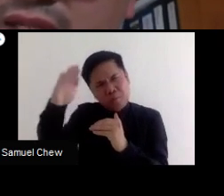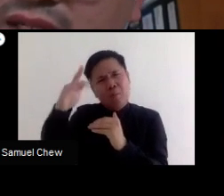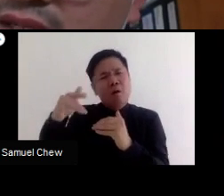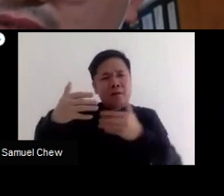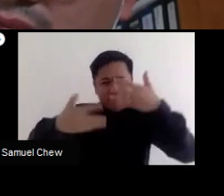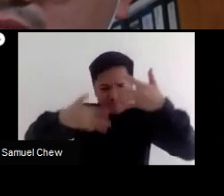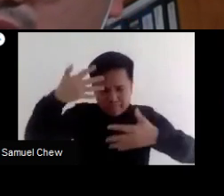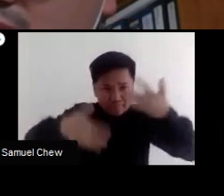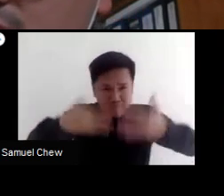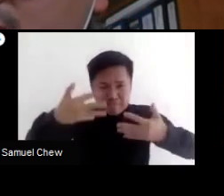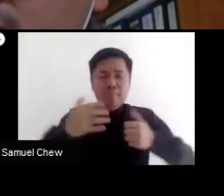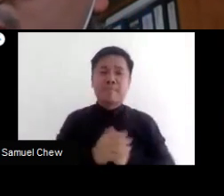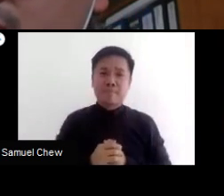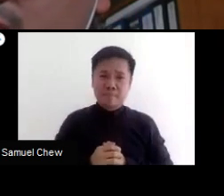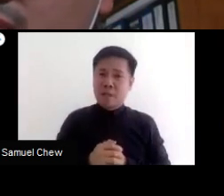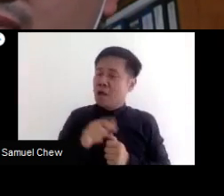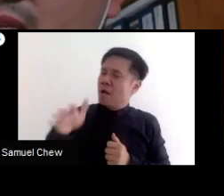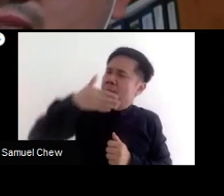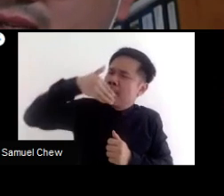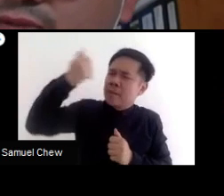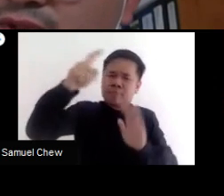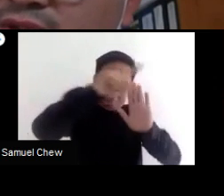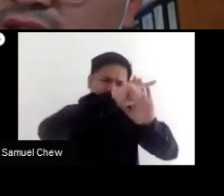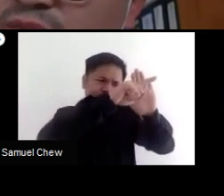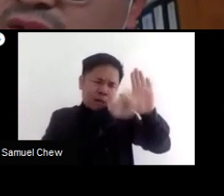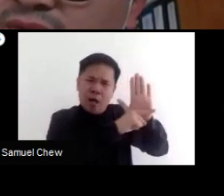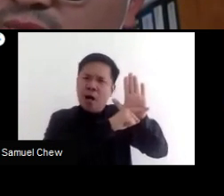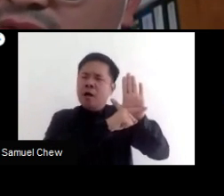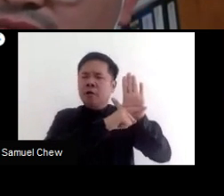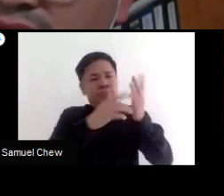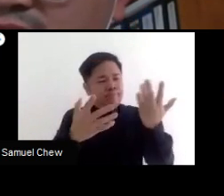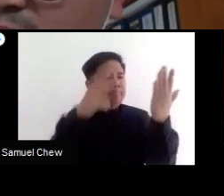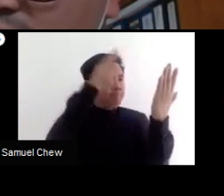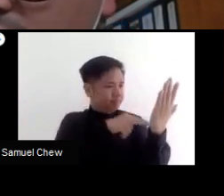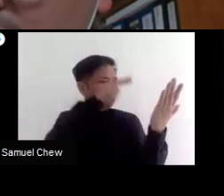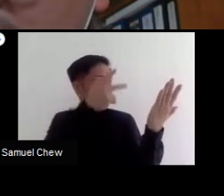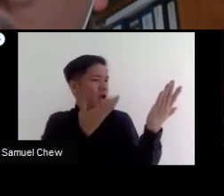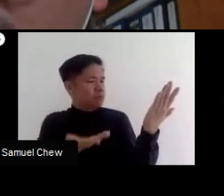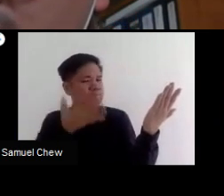for evidence-based policy and decision making. Therefore, Royal Government of Bhutan fully